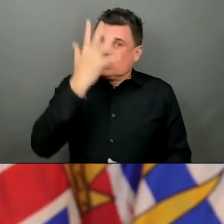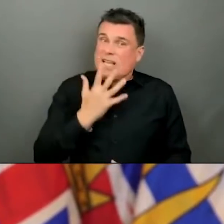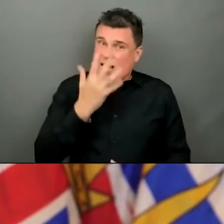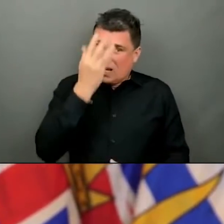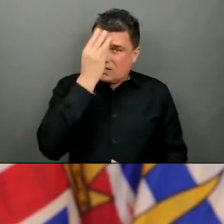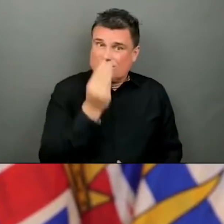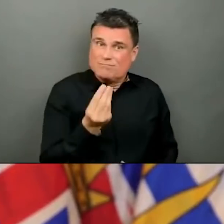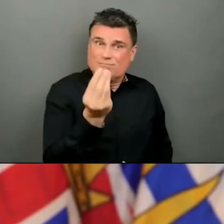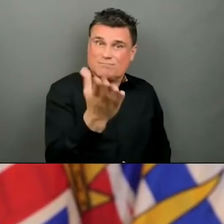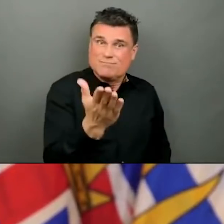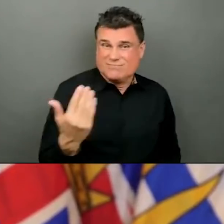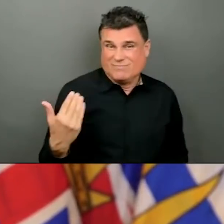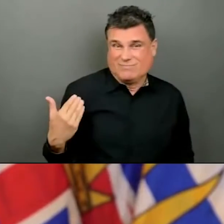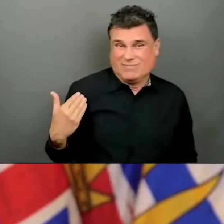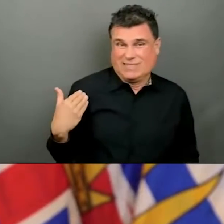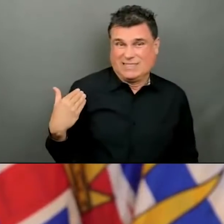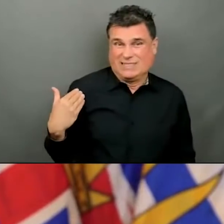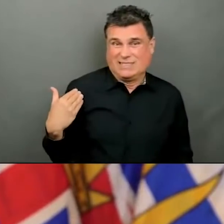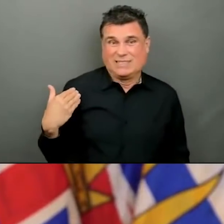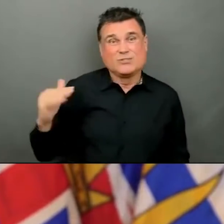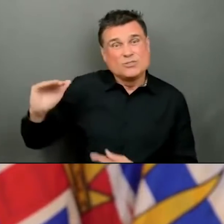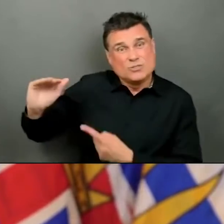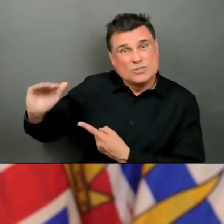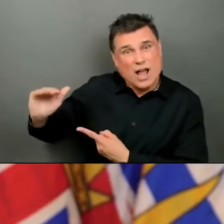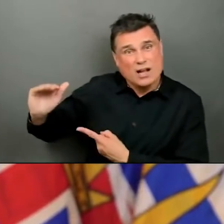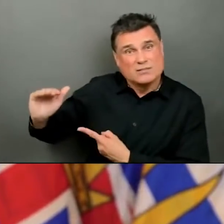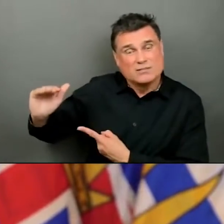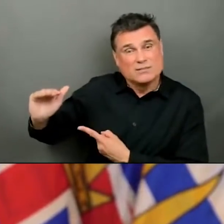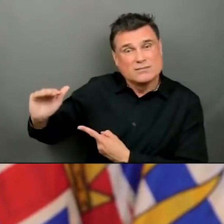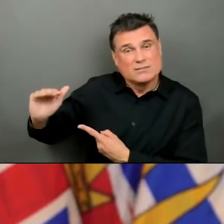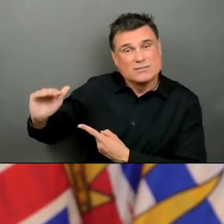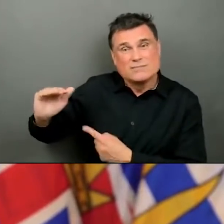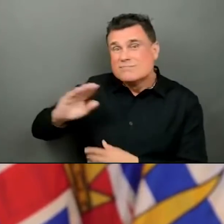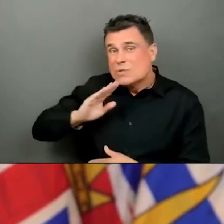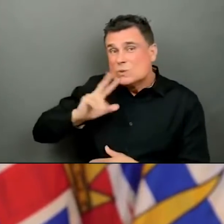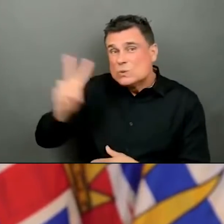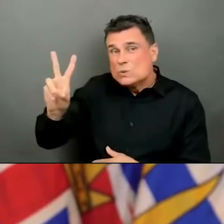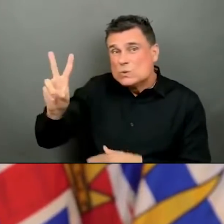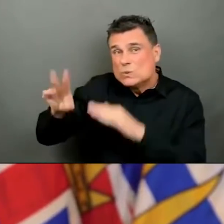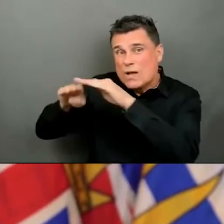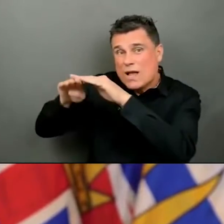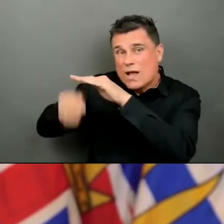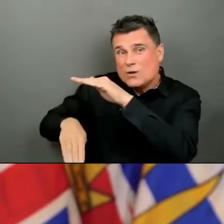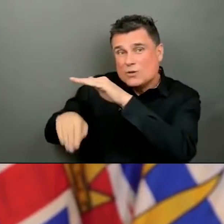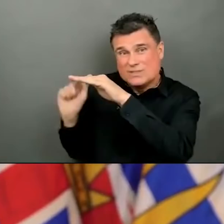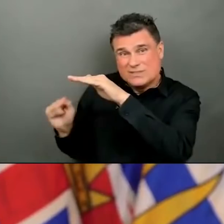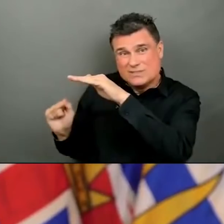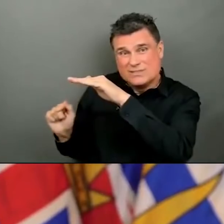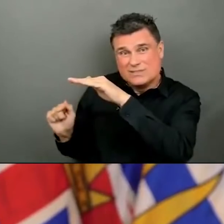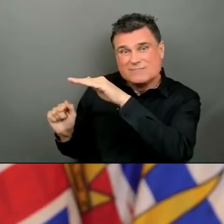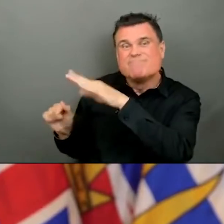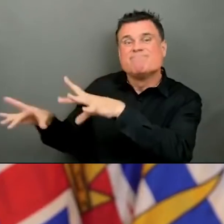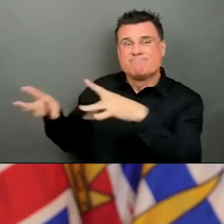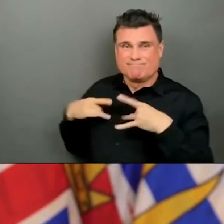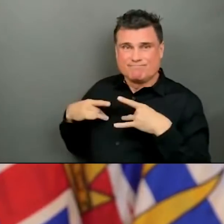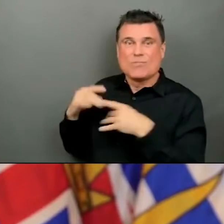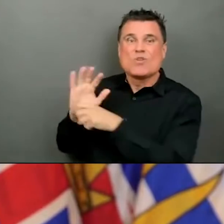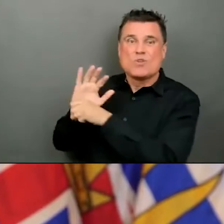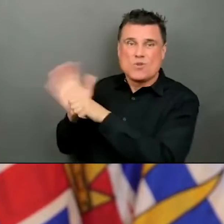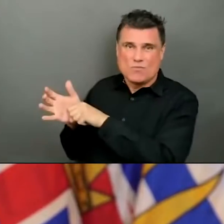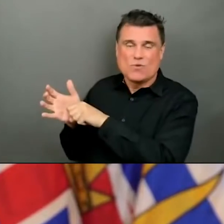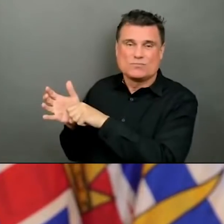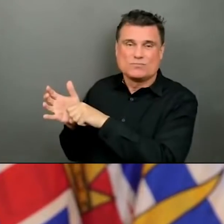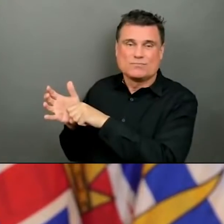COVID-19. Although this child had pre-existing health conditions that complicated their illness, it was the virus